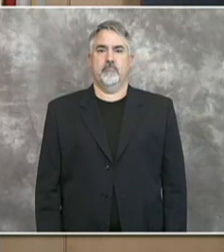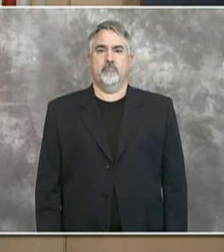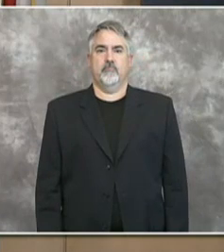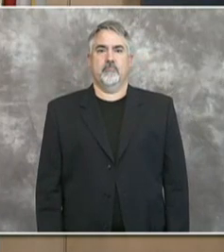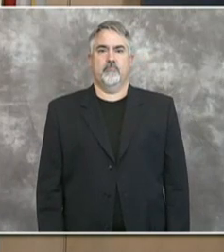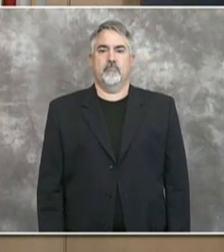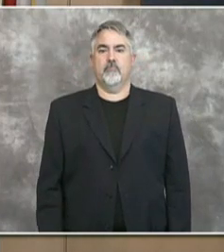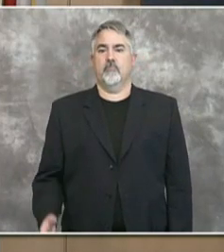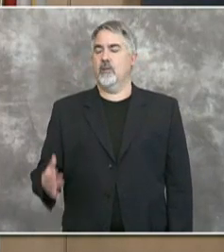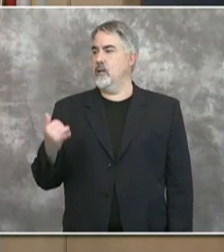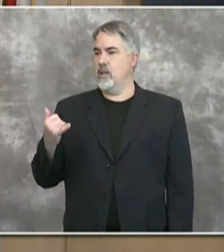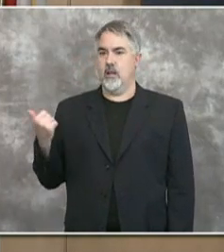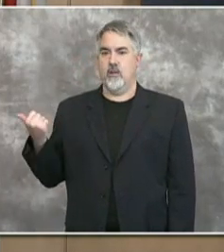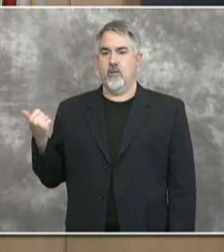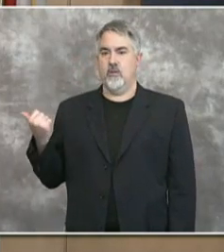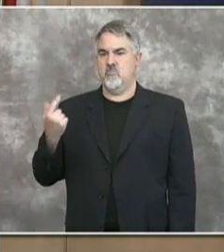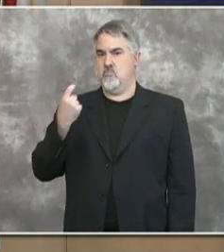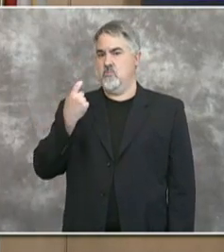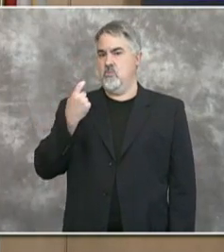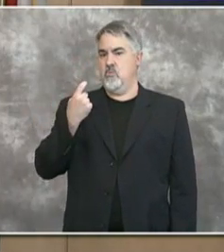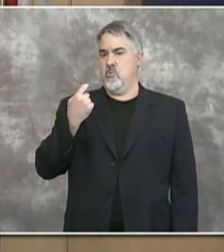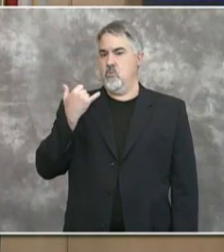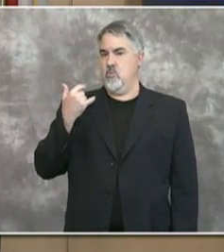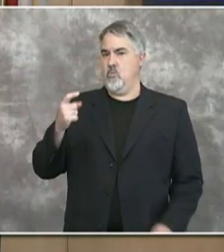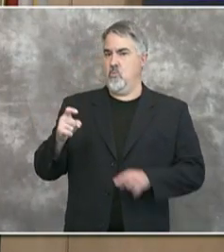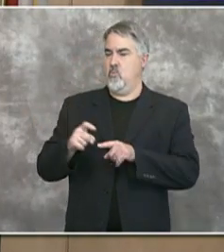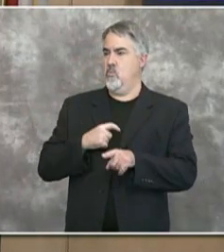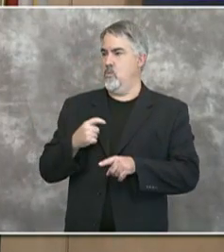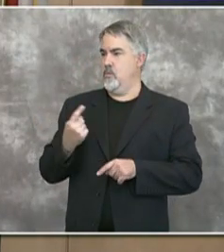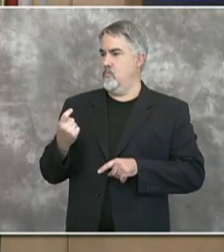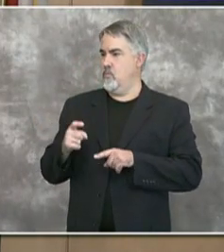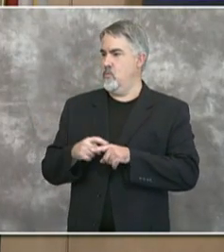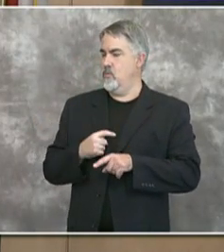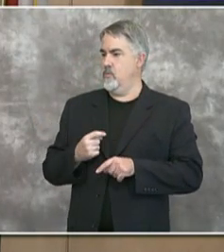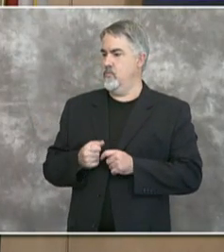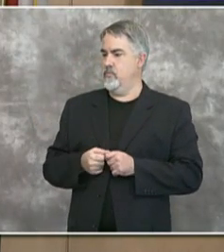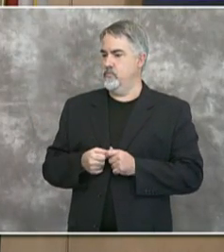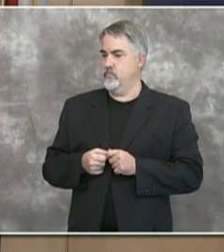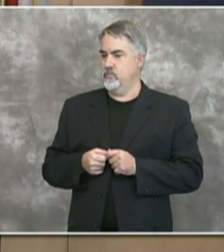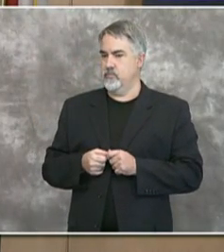Okay, we have one other call-in question.